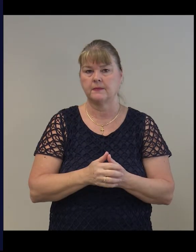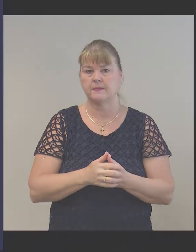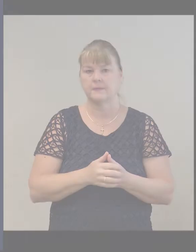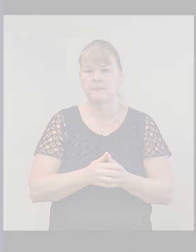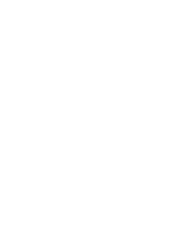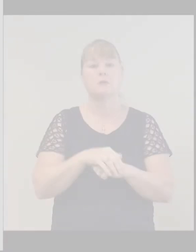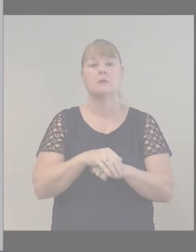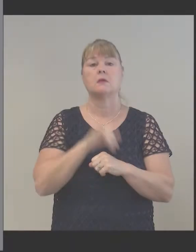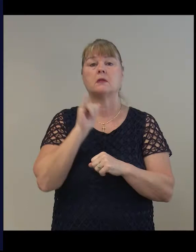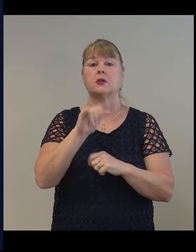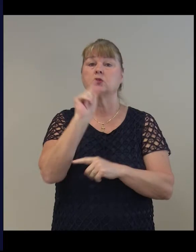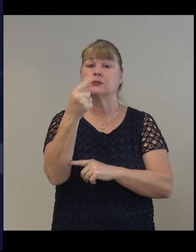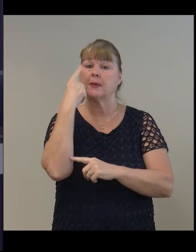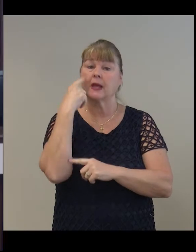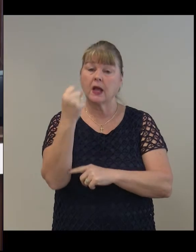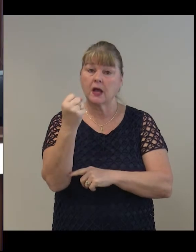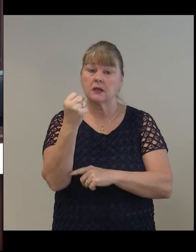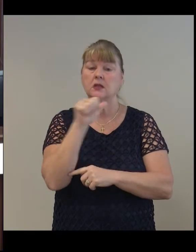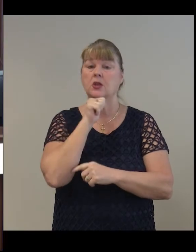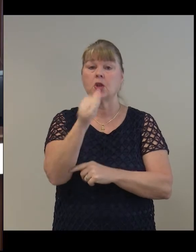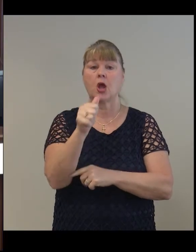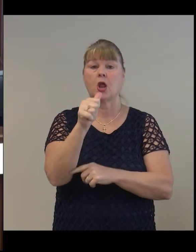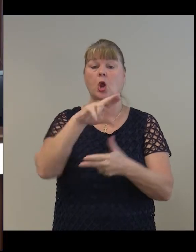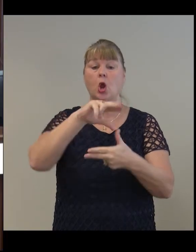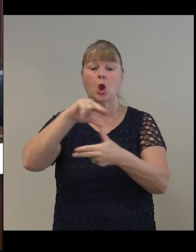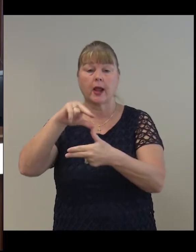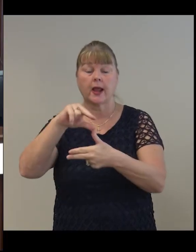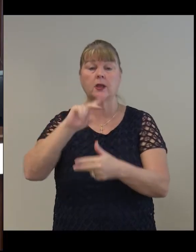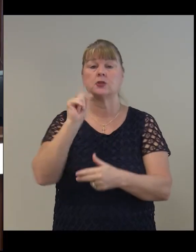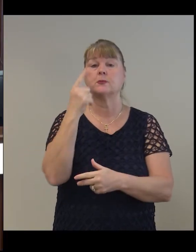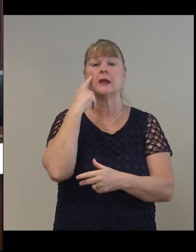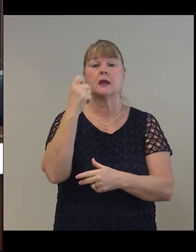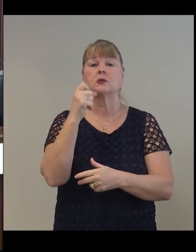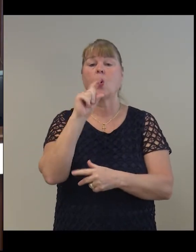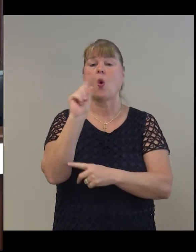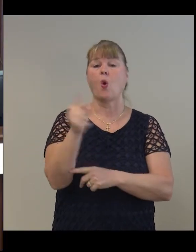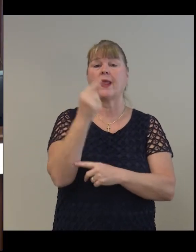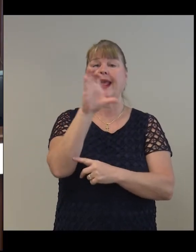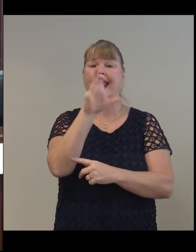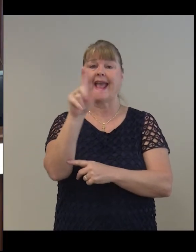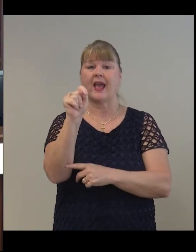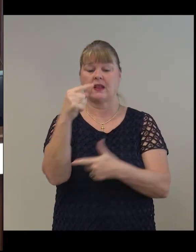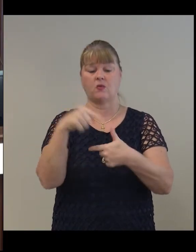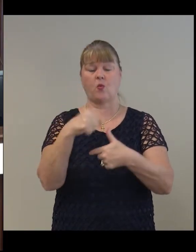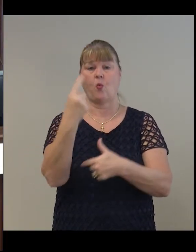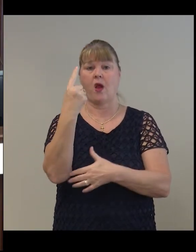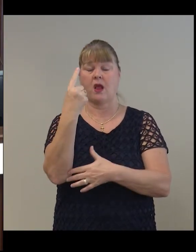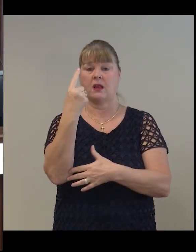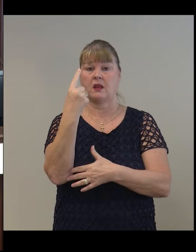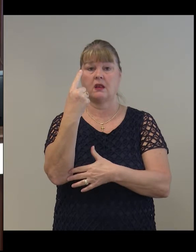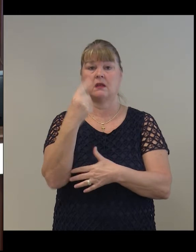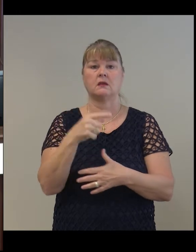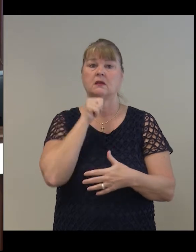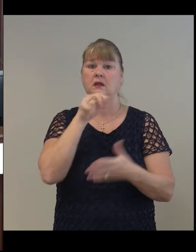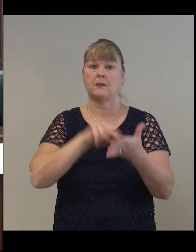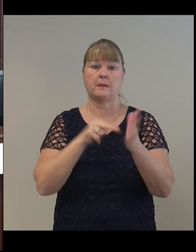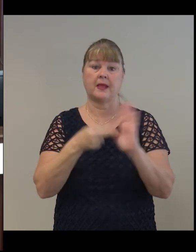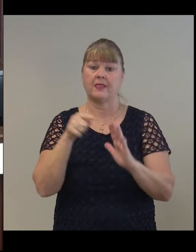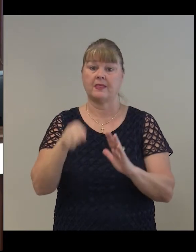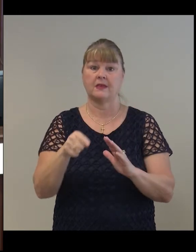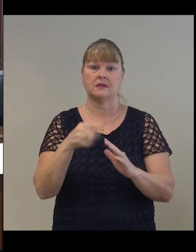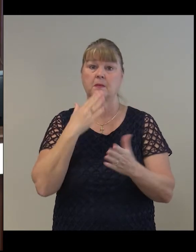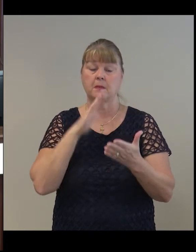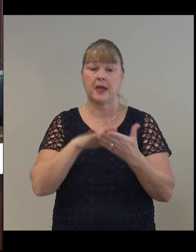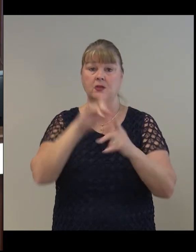understand is that just because it's not a hurricane or just because it's only a Category 1 doesn't mean that these storms